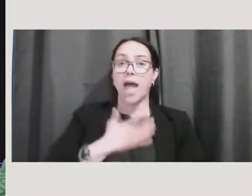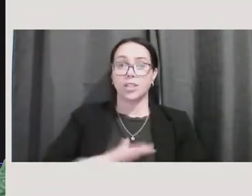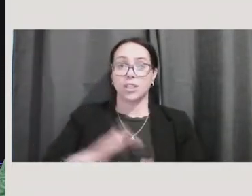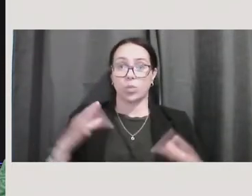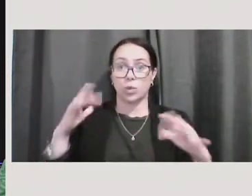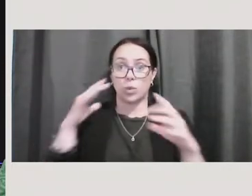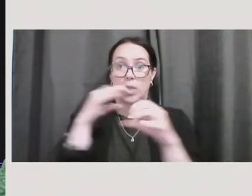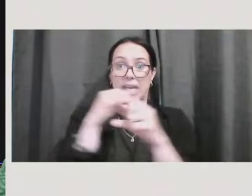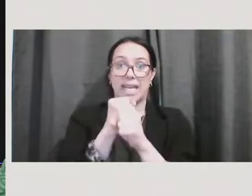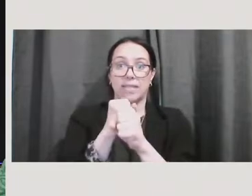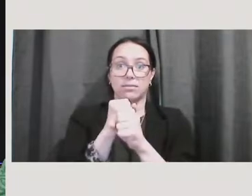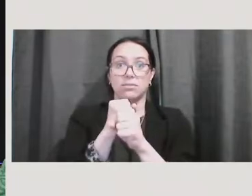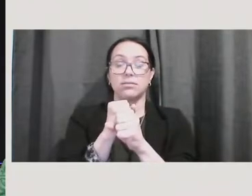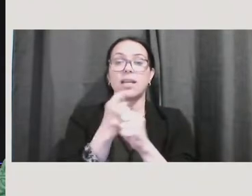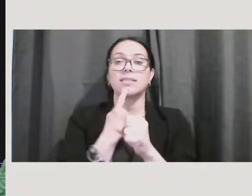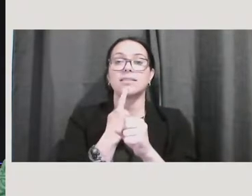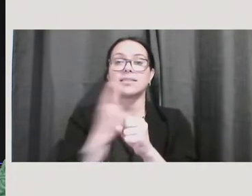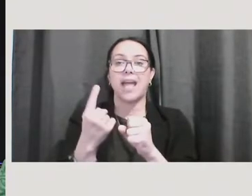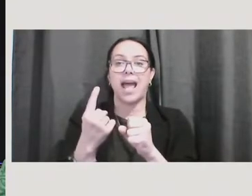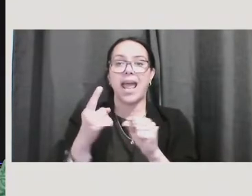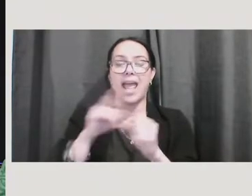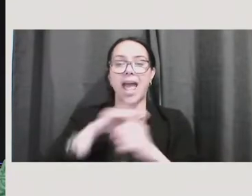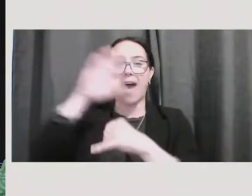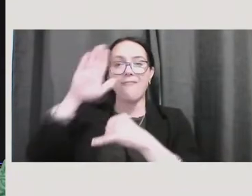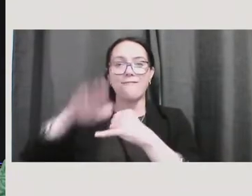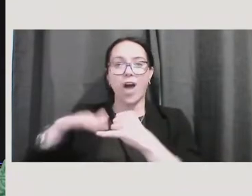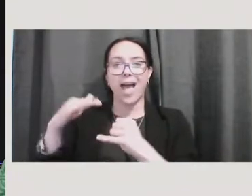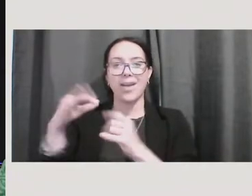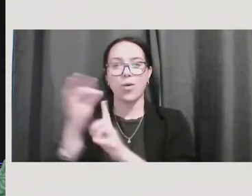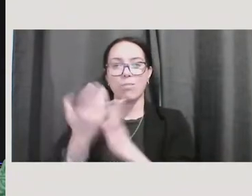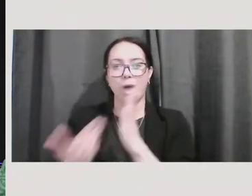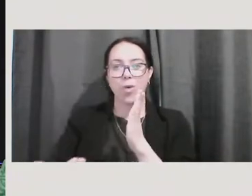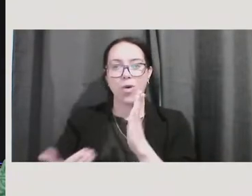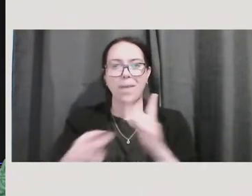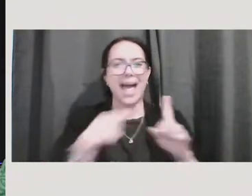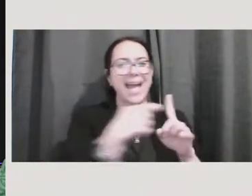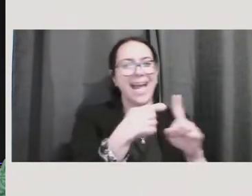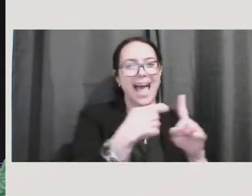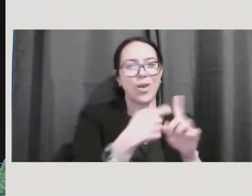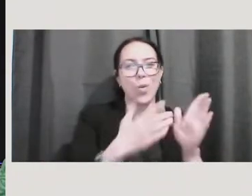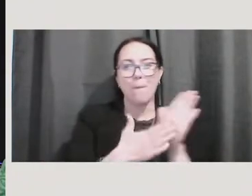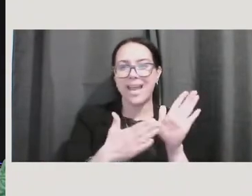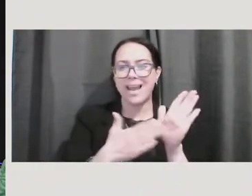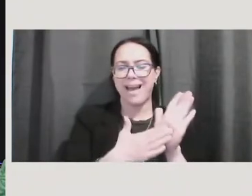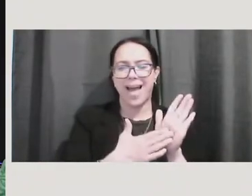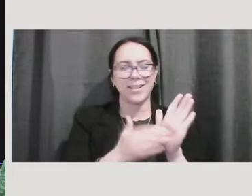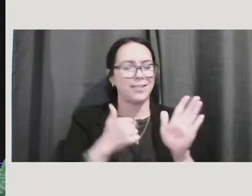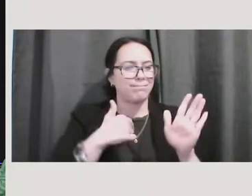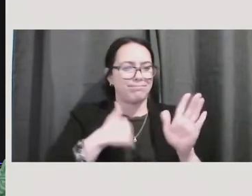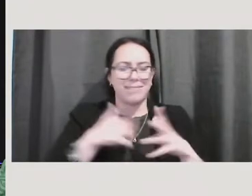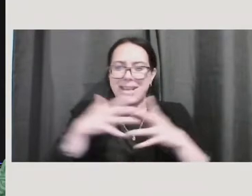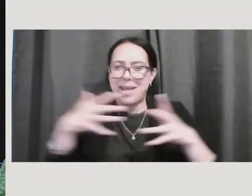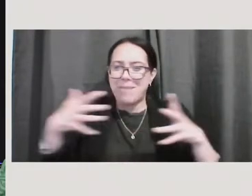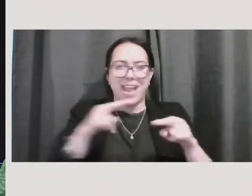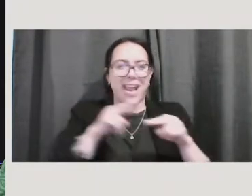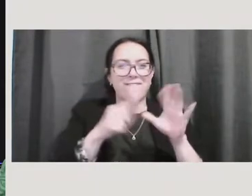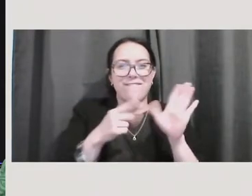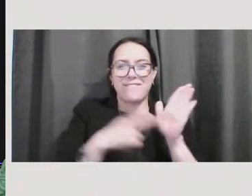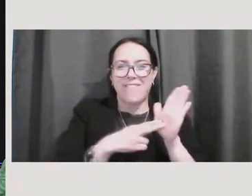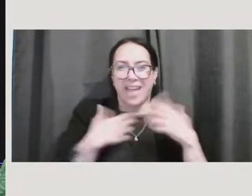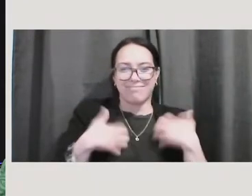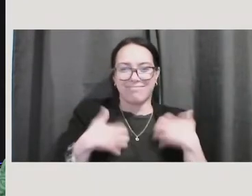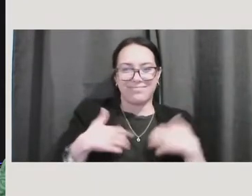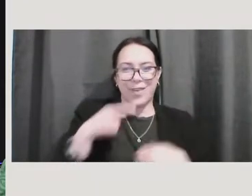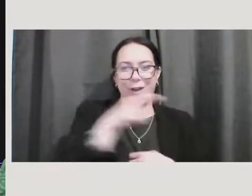poem you can see I'm a huge fan of her of her and this is